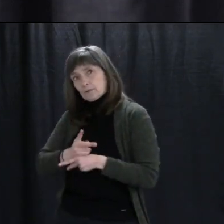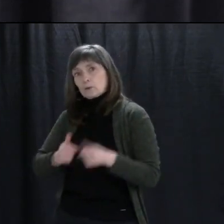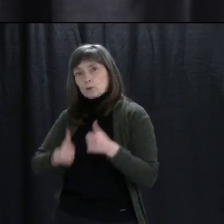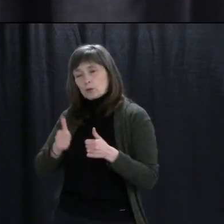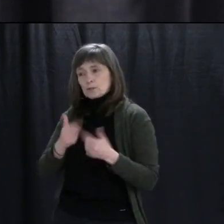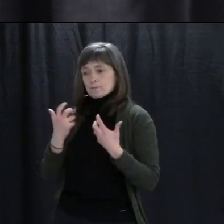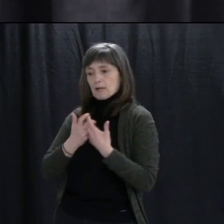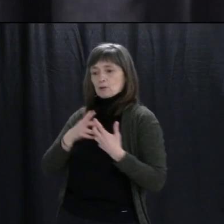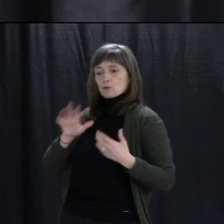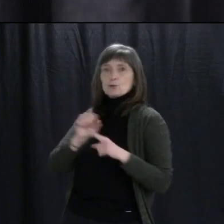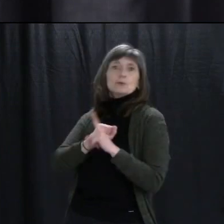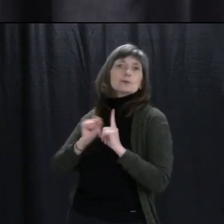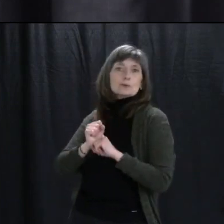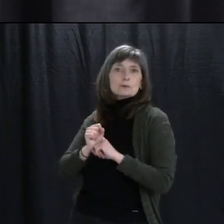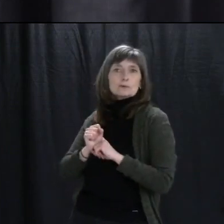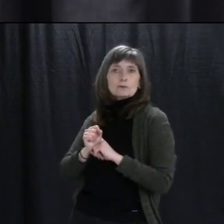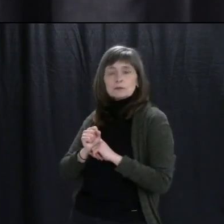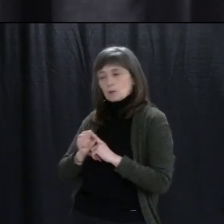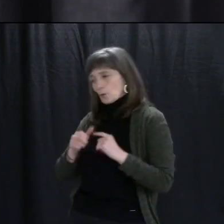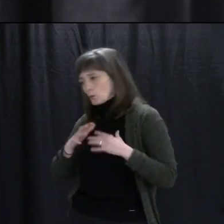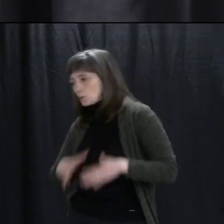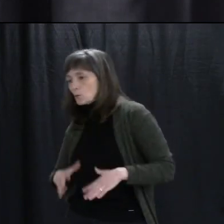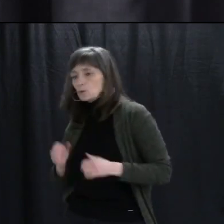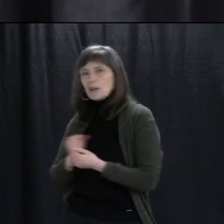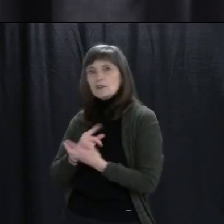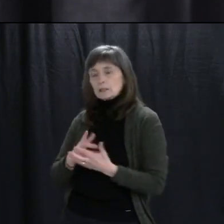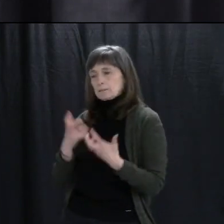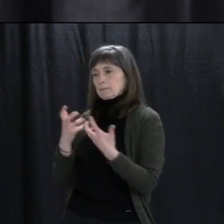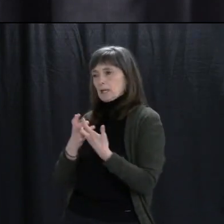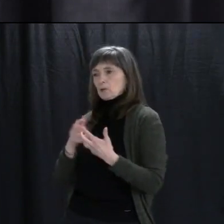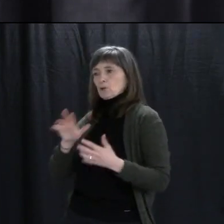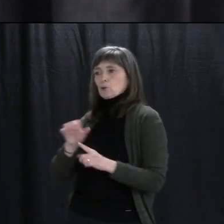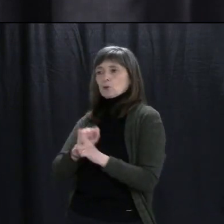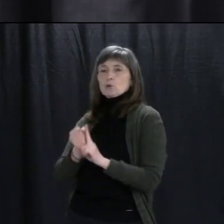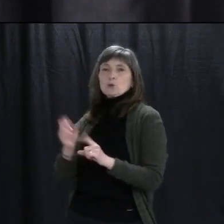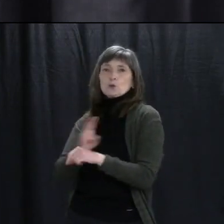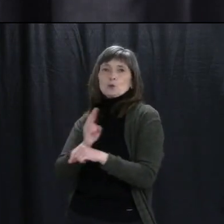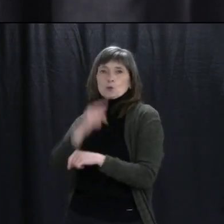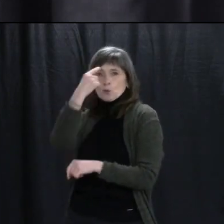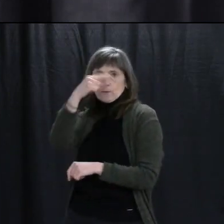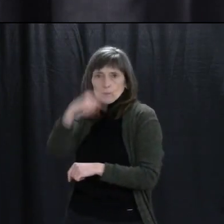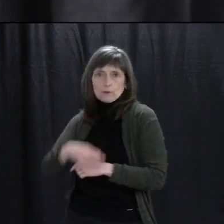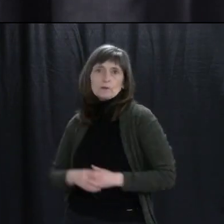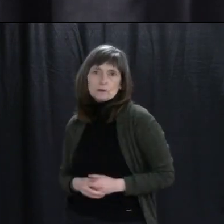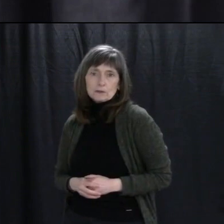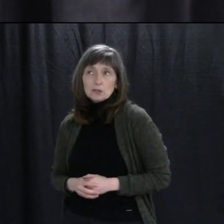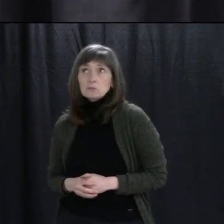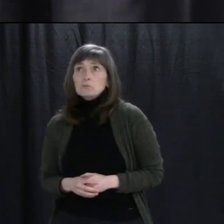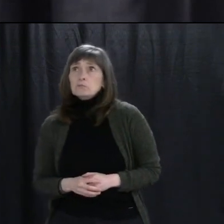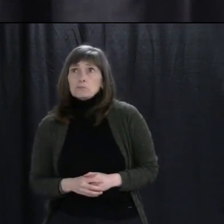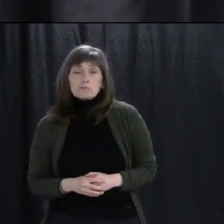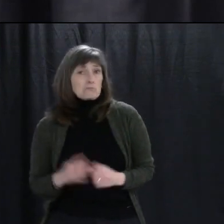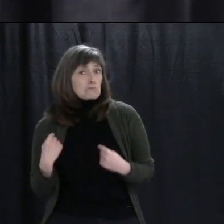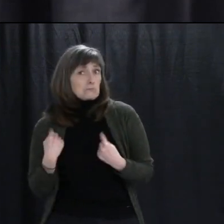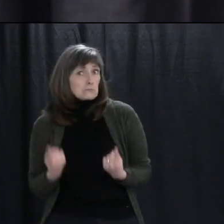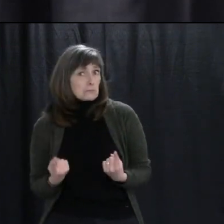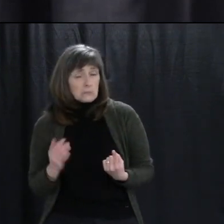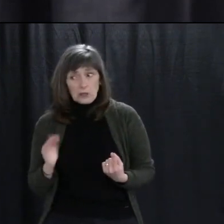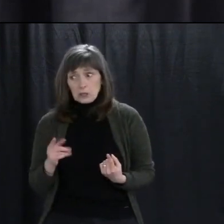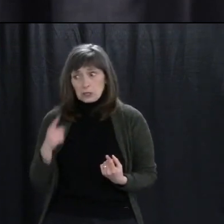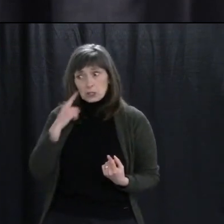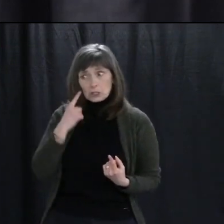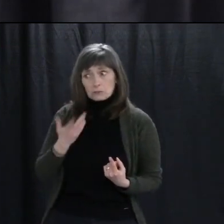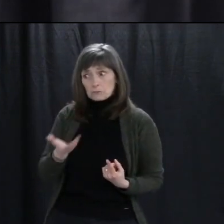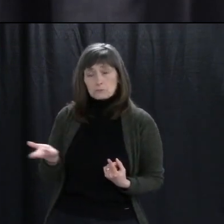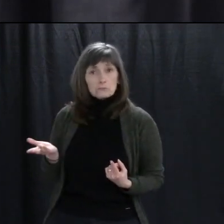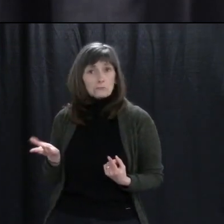the particular mask or the particular gown or particular set of gloves that is used. And we've not had any evidence of any issue with